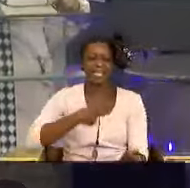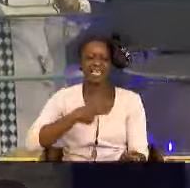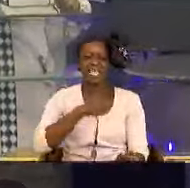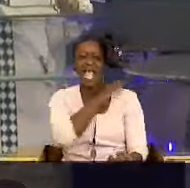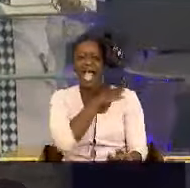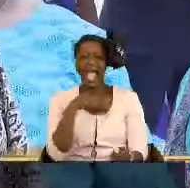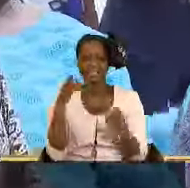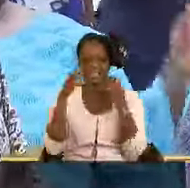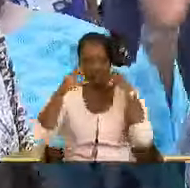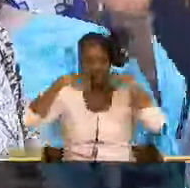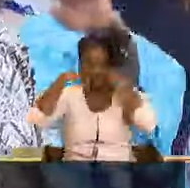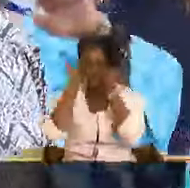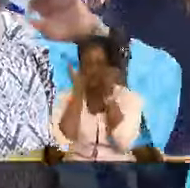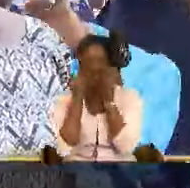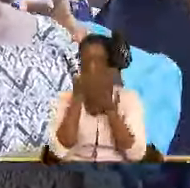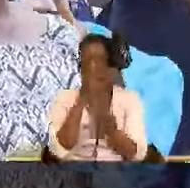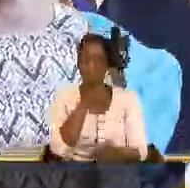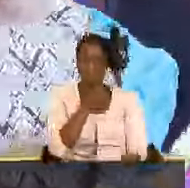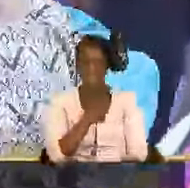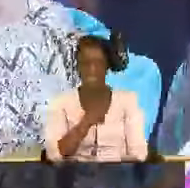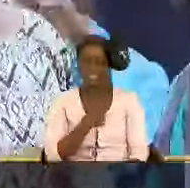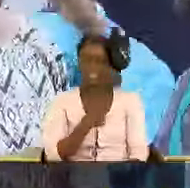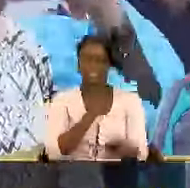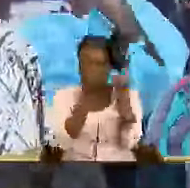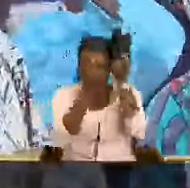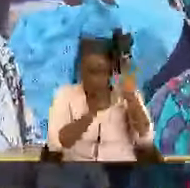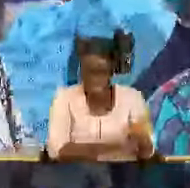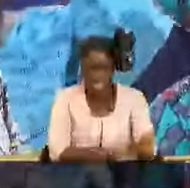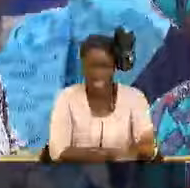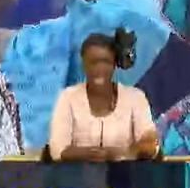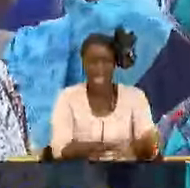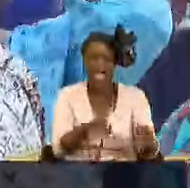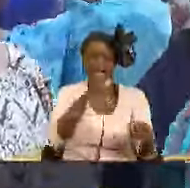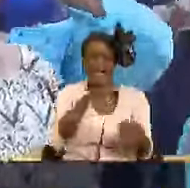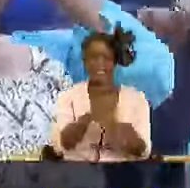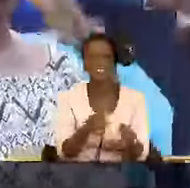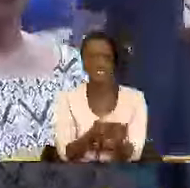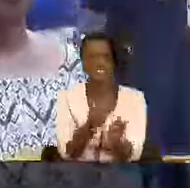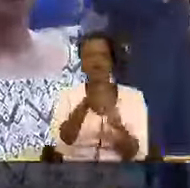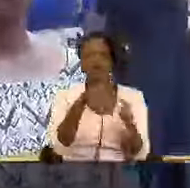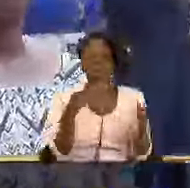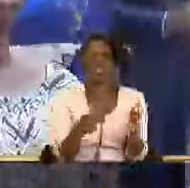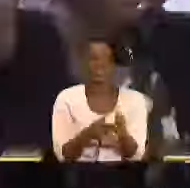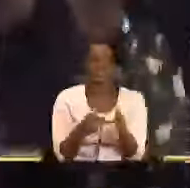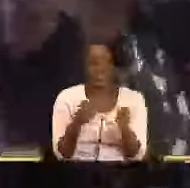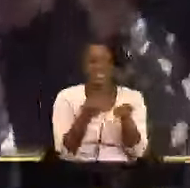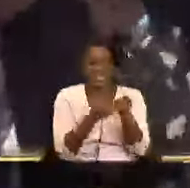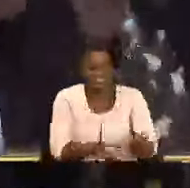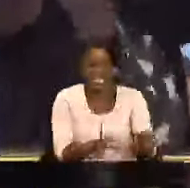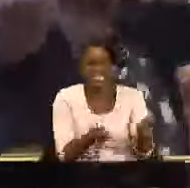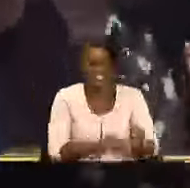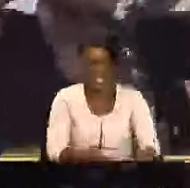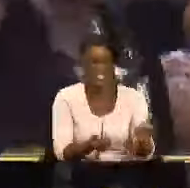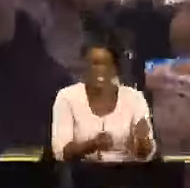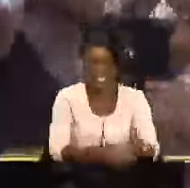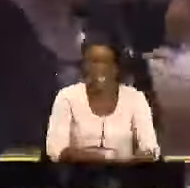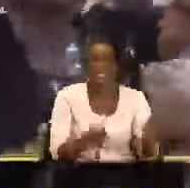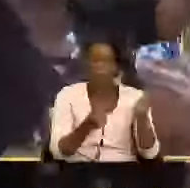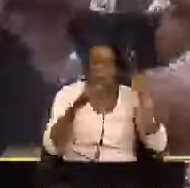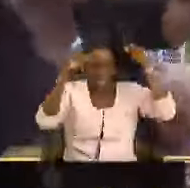disgrace me die in the name of Jesus